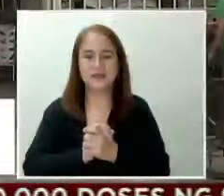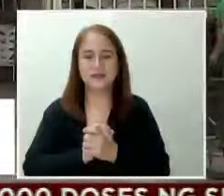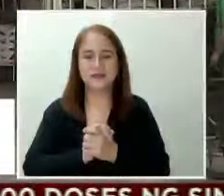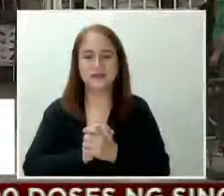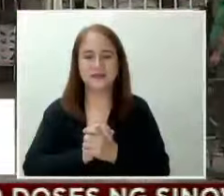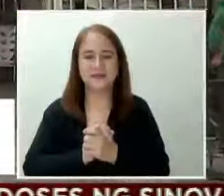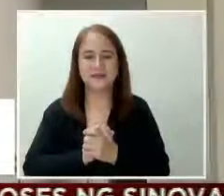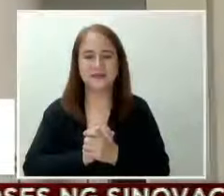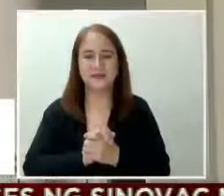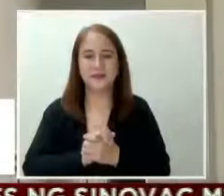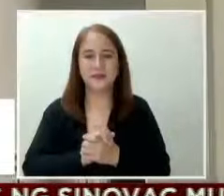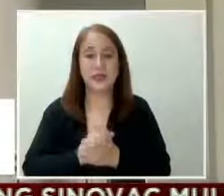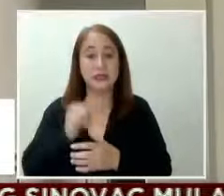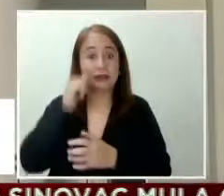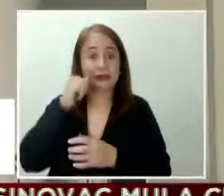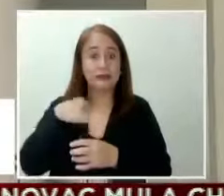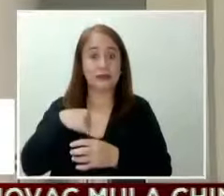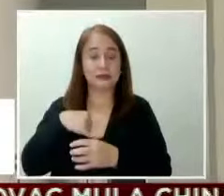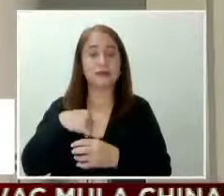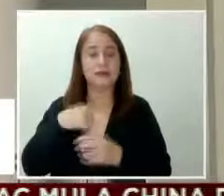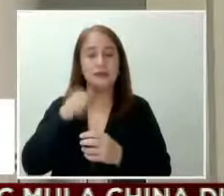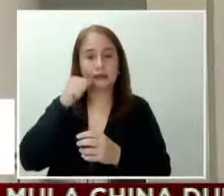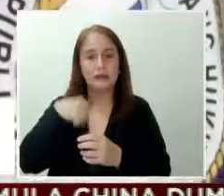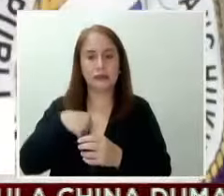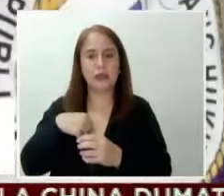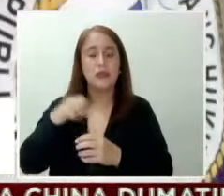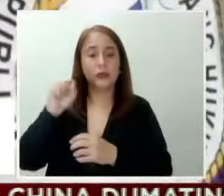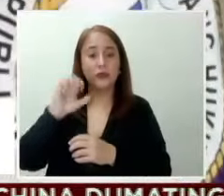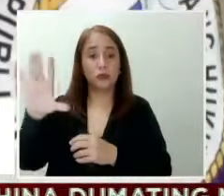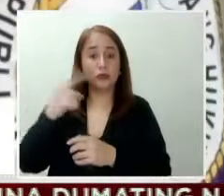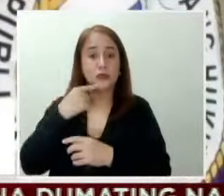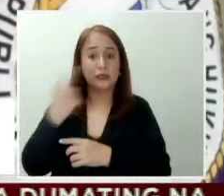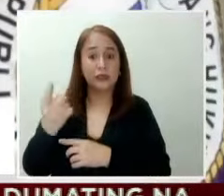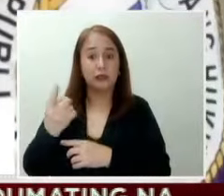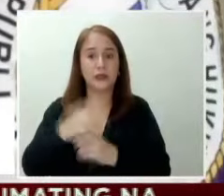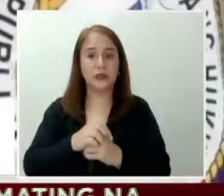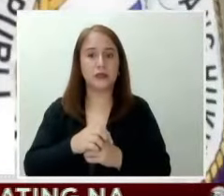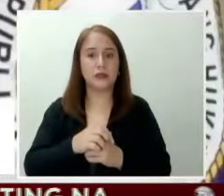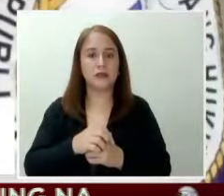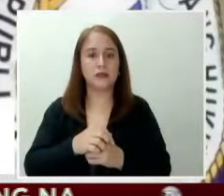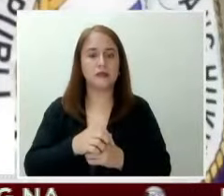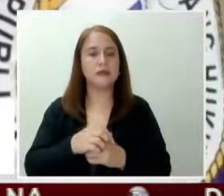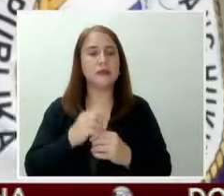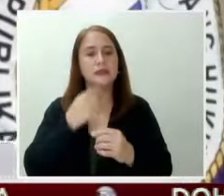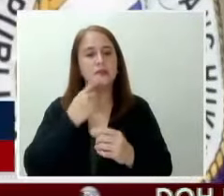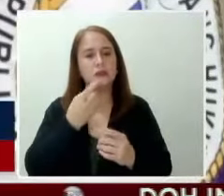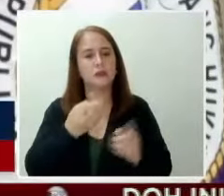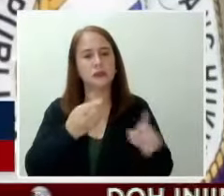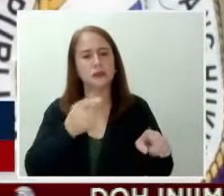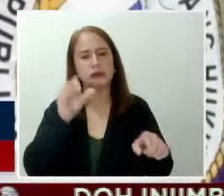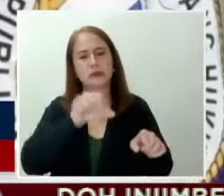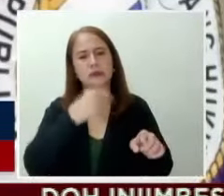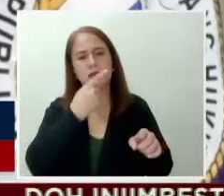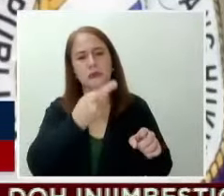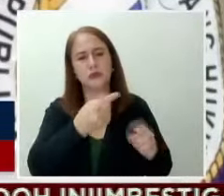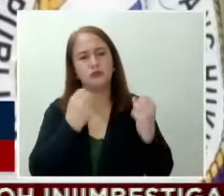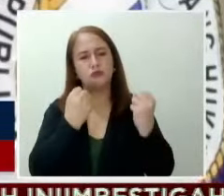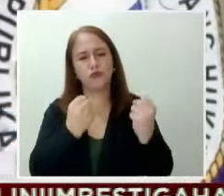Kung kahapon, Korte Suprema ang nagsalita. The court condemns in the strongest sense